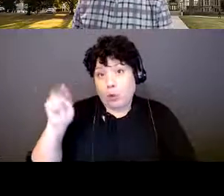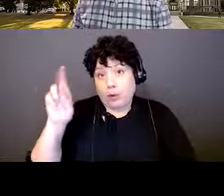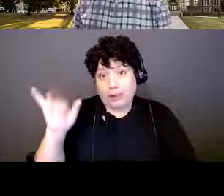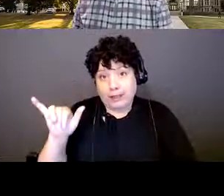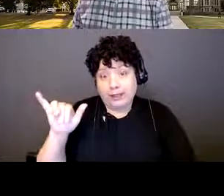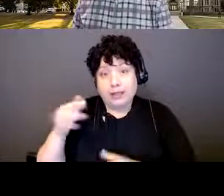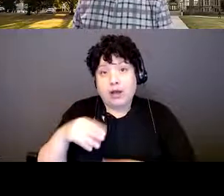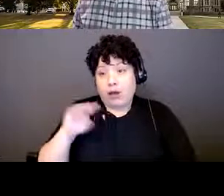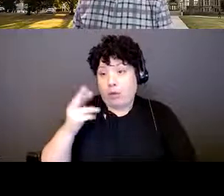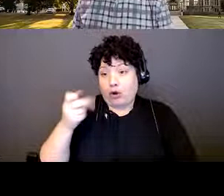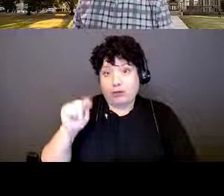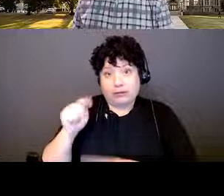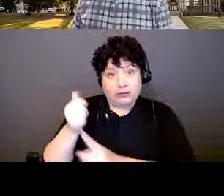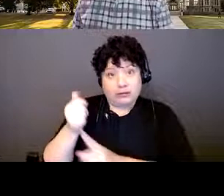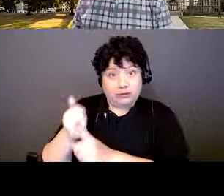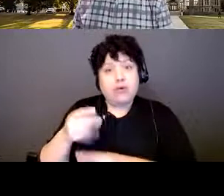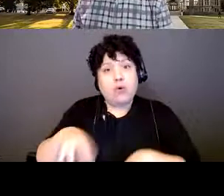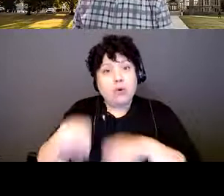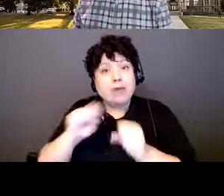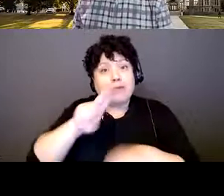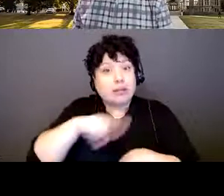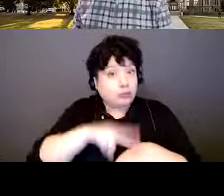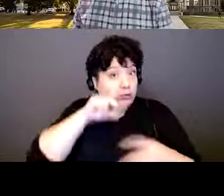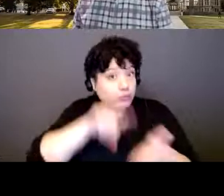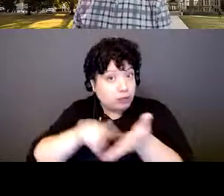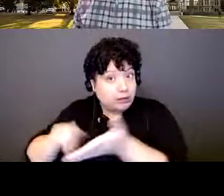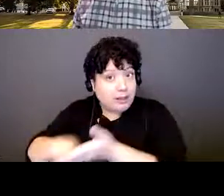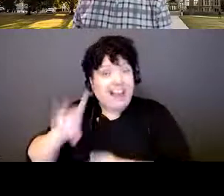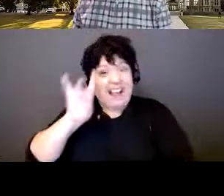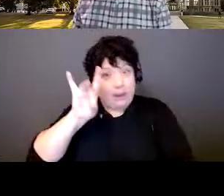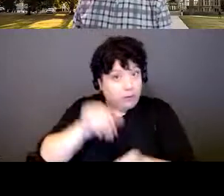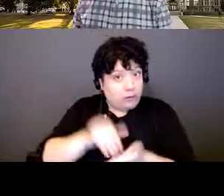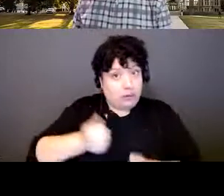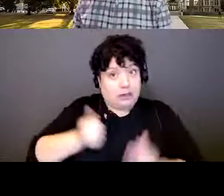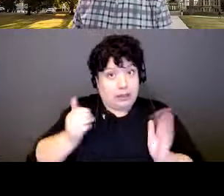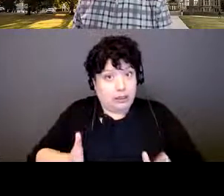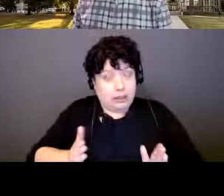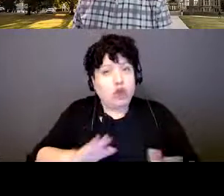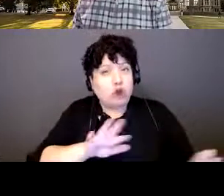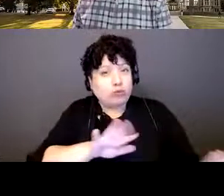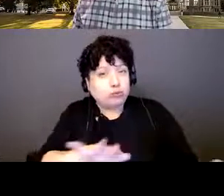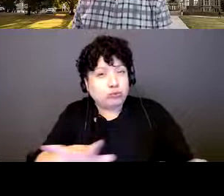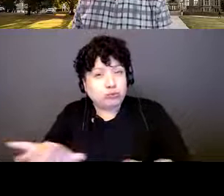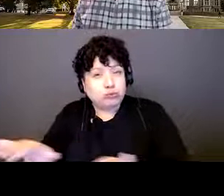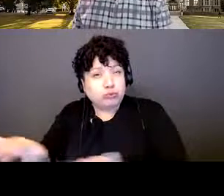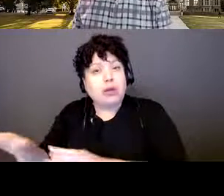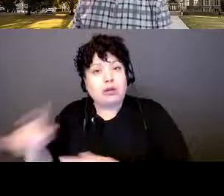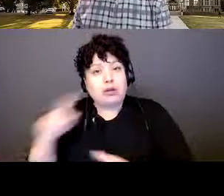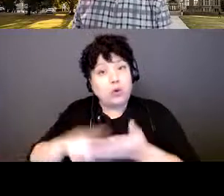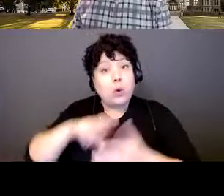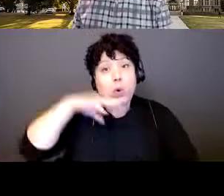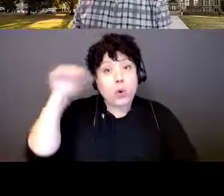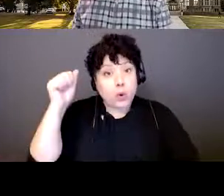and Margaret, who worked on a national study with over 8,000 Canadians, found significant difference with older